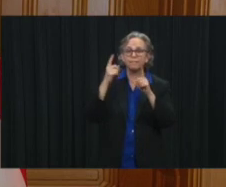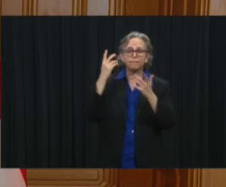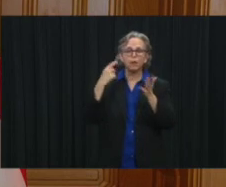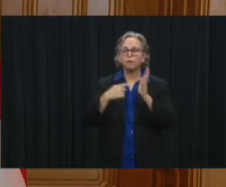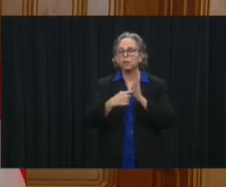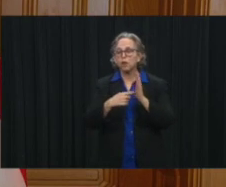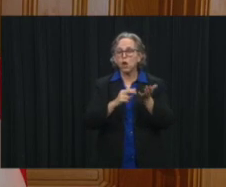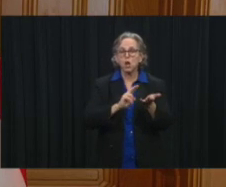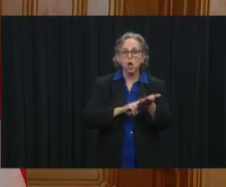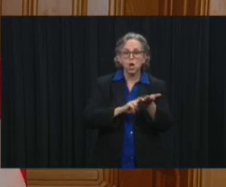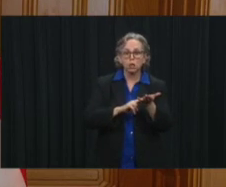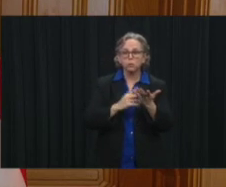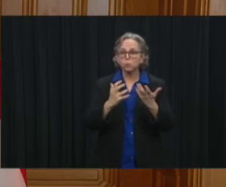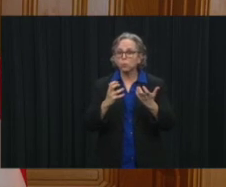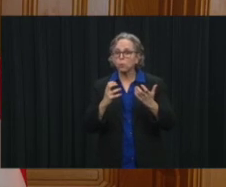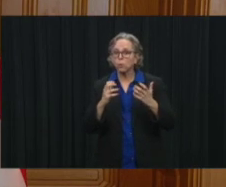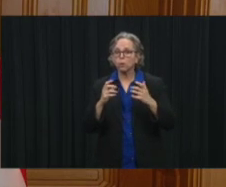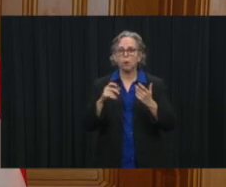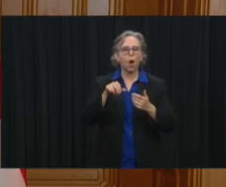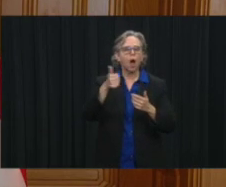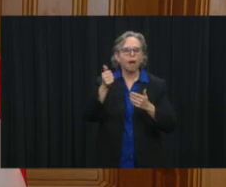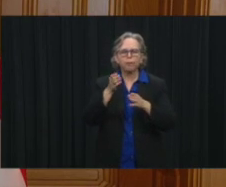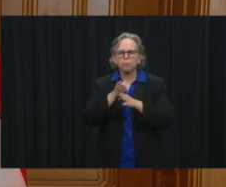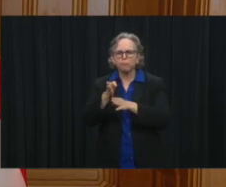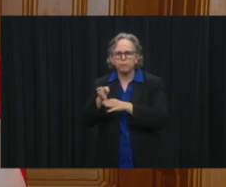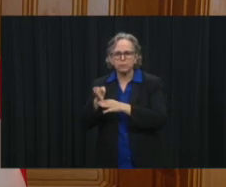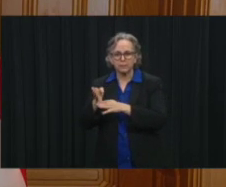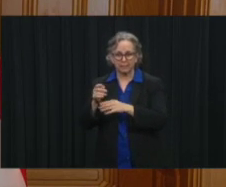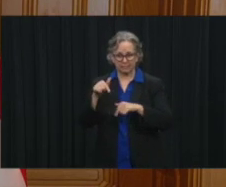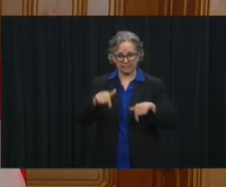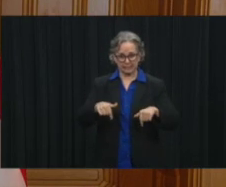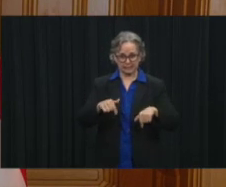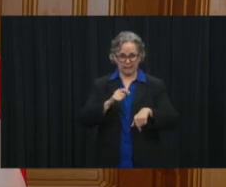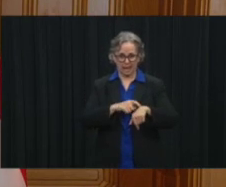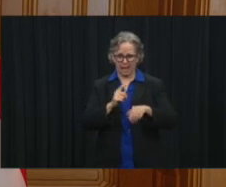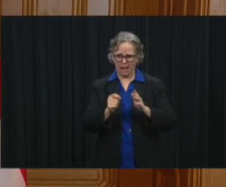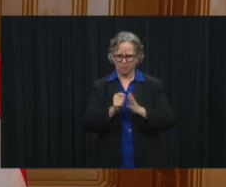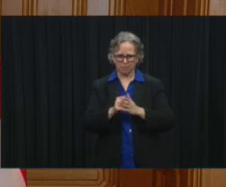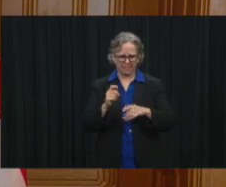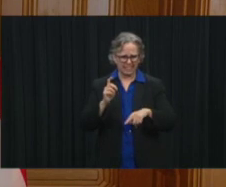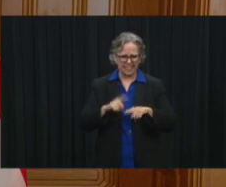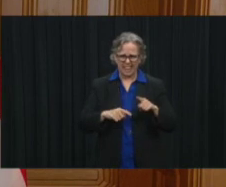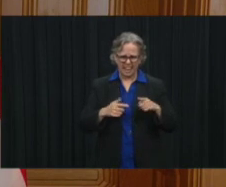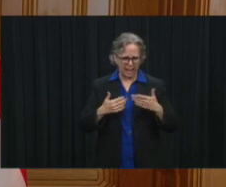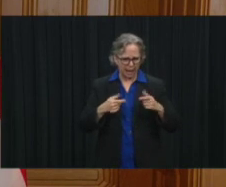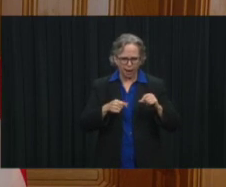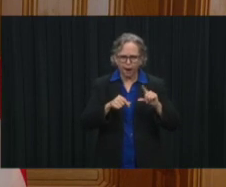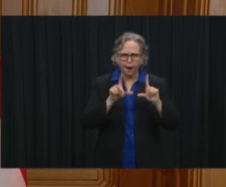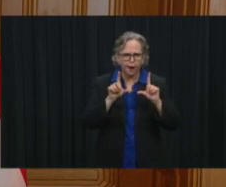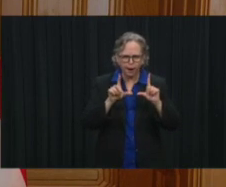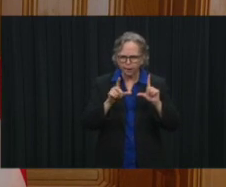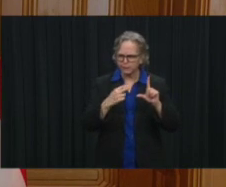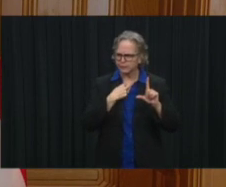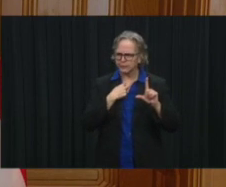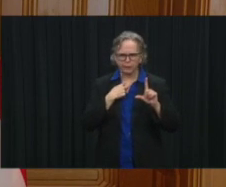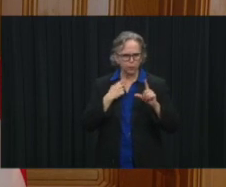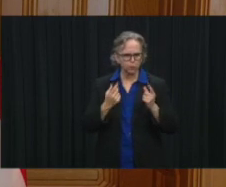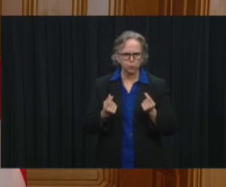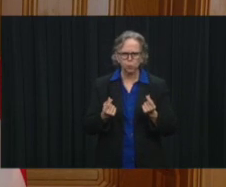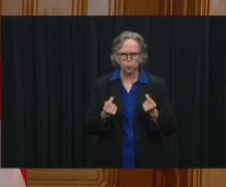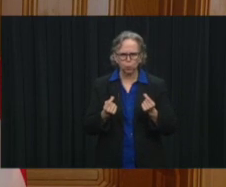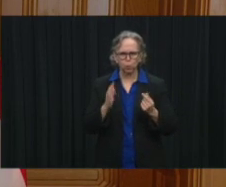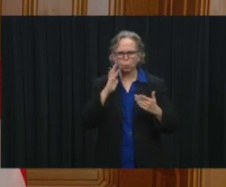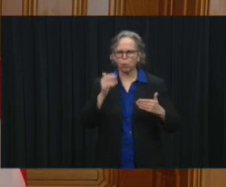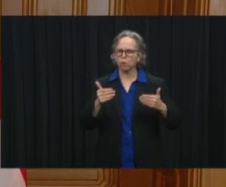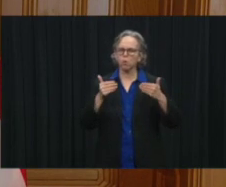others who during this crisis do not have the opportunity to get those licenses renewed. Those will be extended.